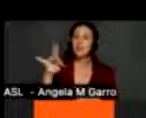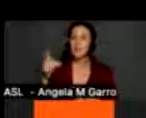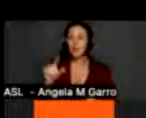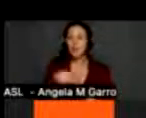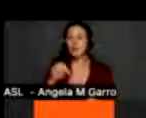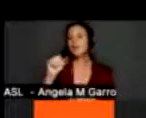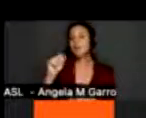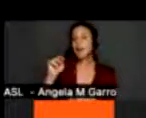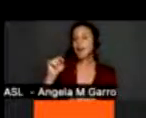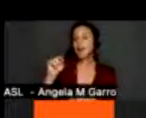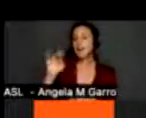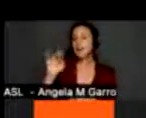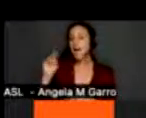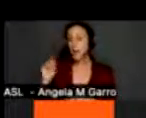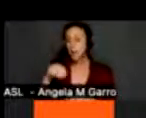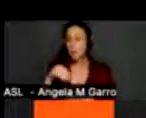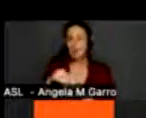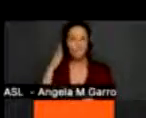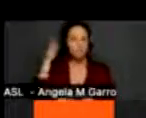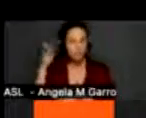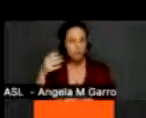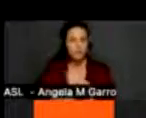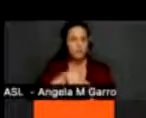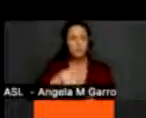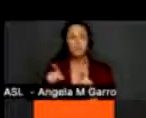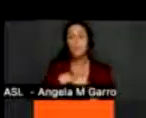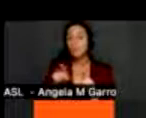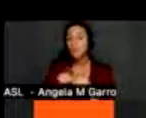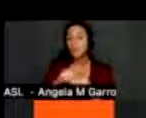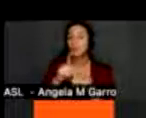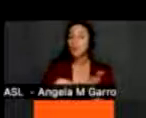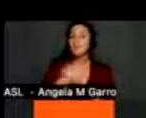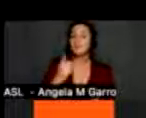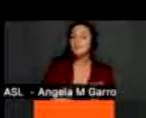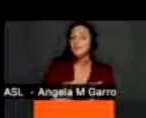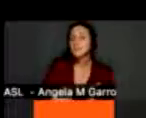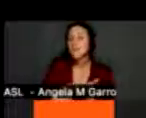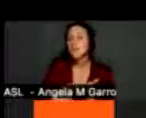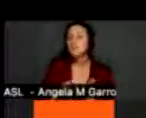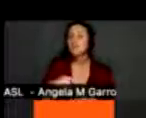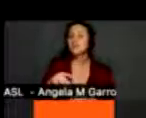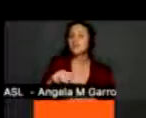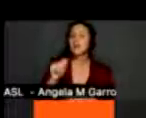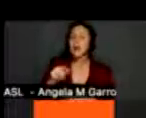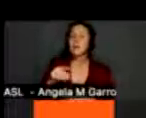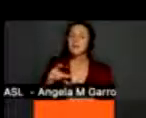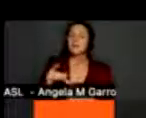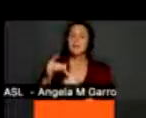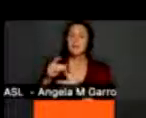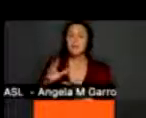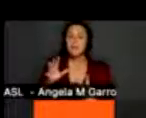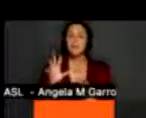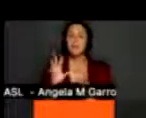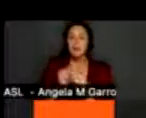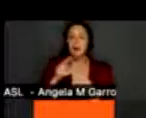years. And what is also discussed at the special meeting and part of this presentation, which